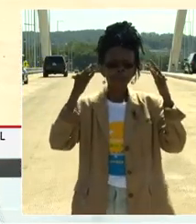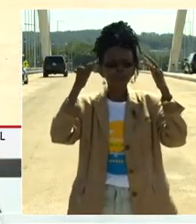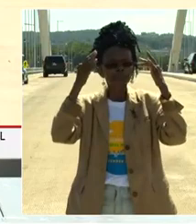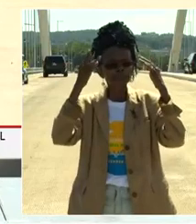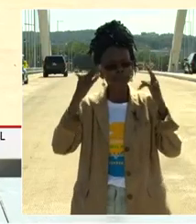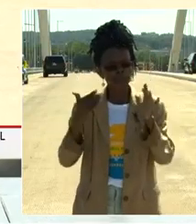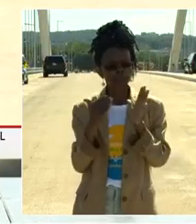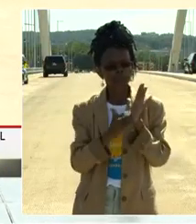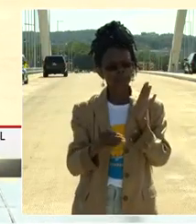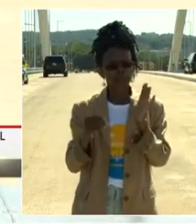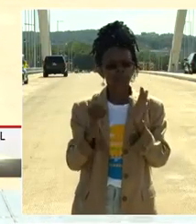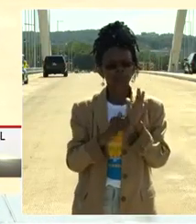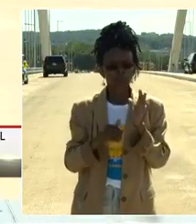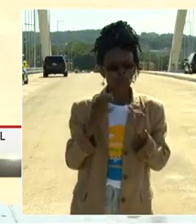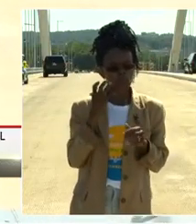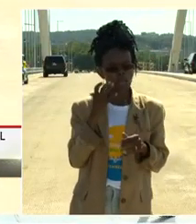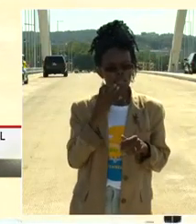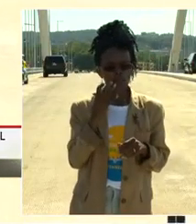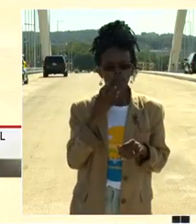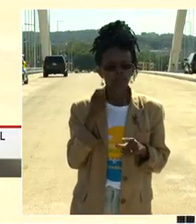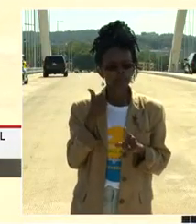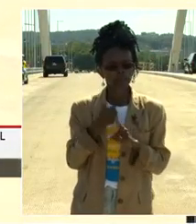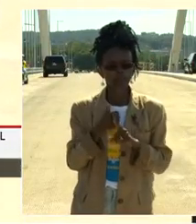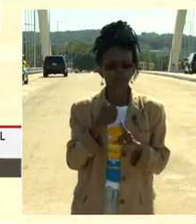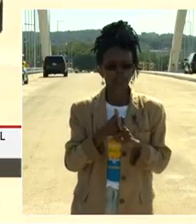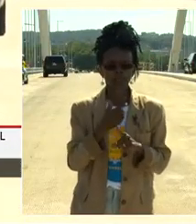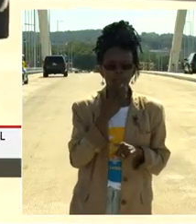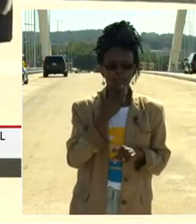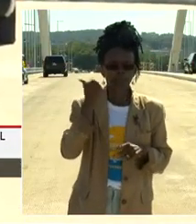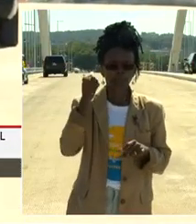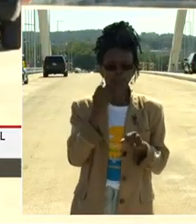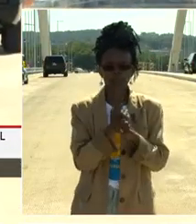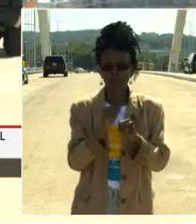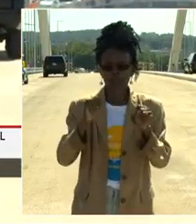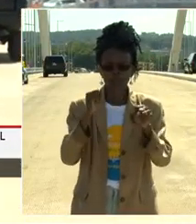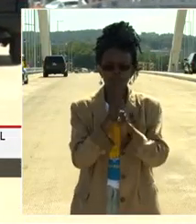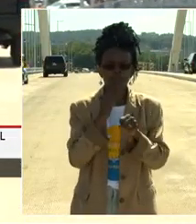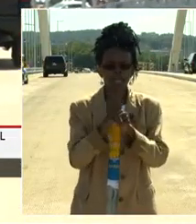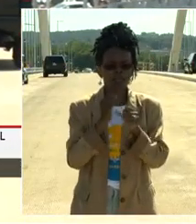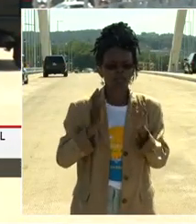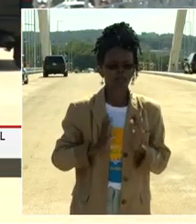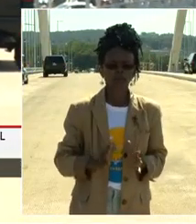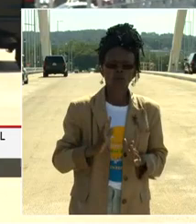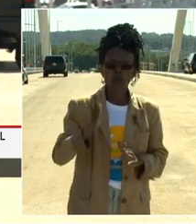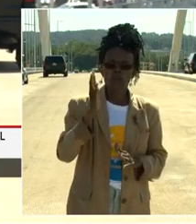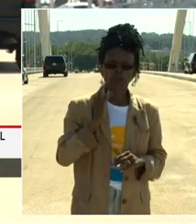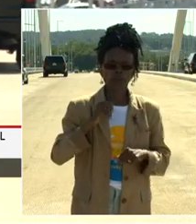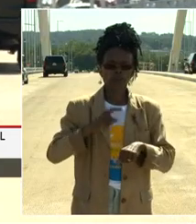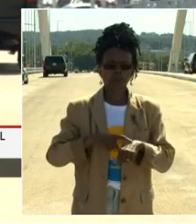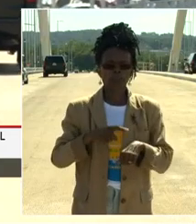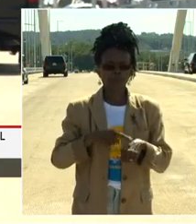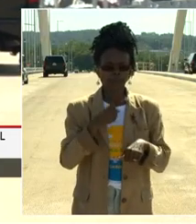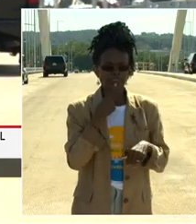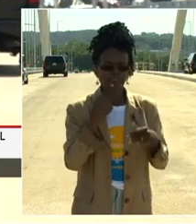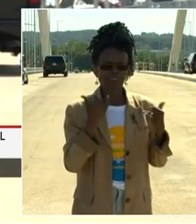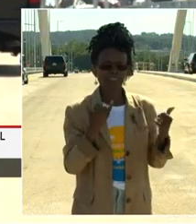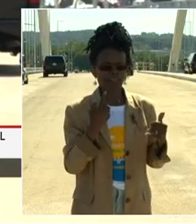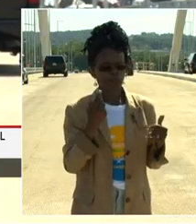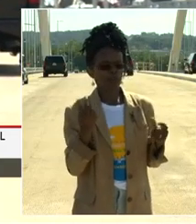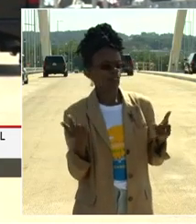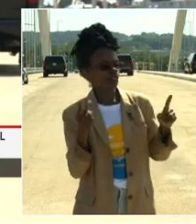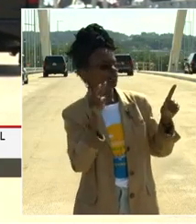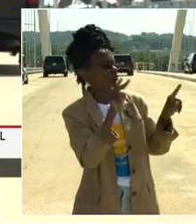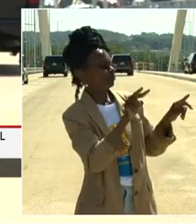greatest freedom fighters of his time might say about the state of the nation and world today. But as his descendant, speaking on the day of the bridge